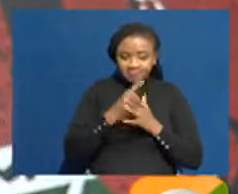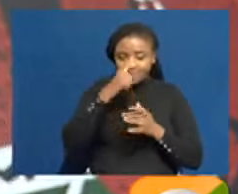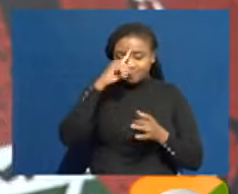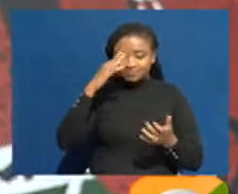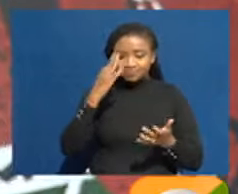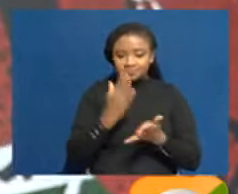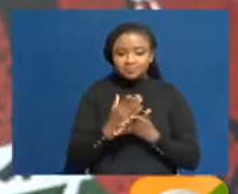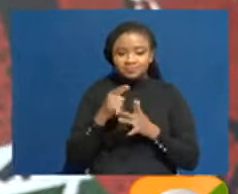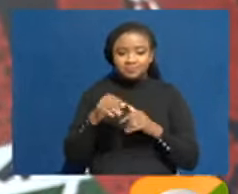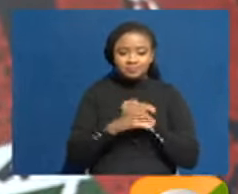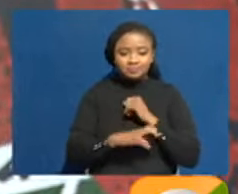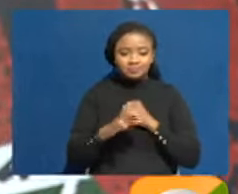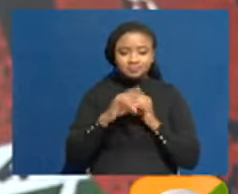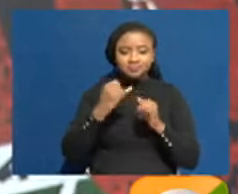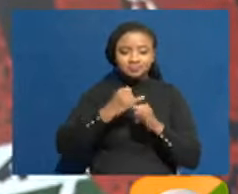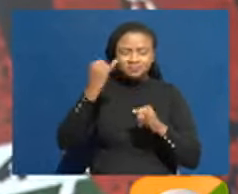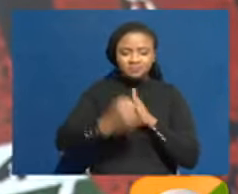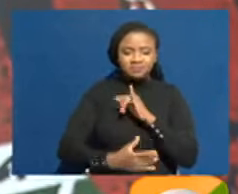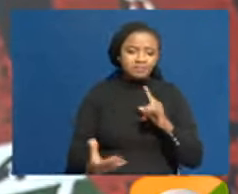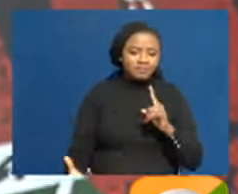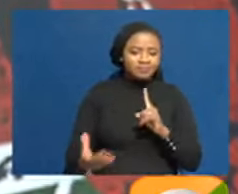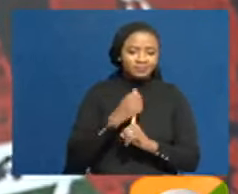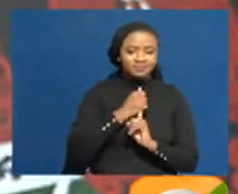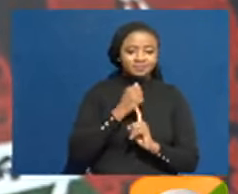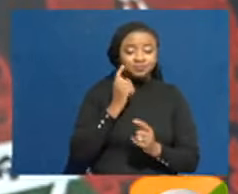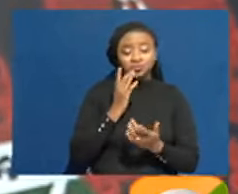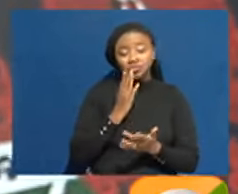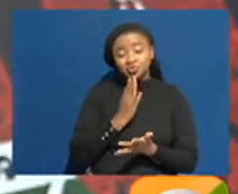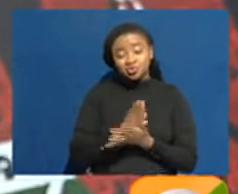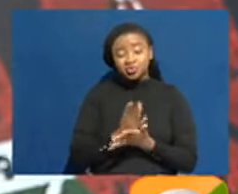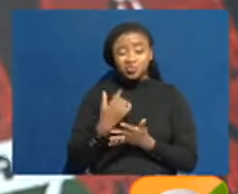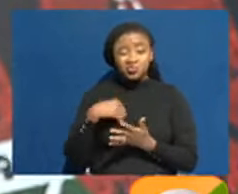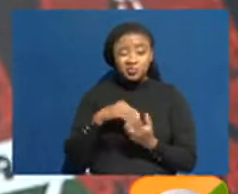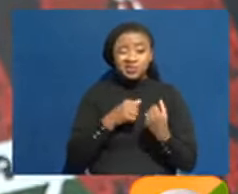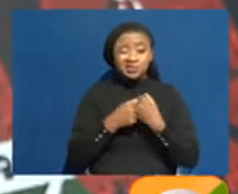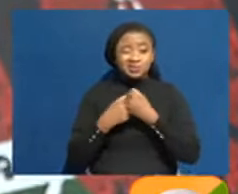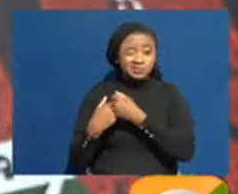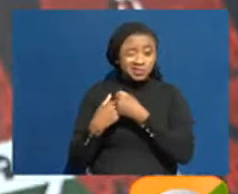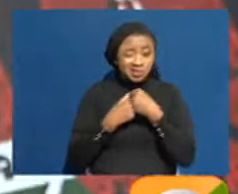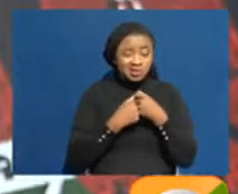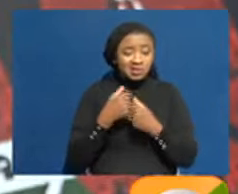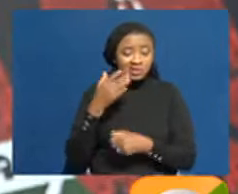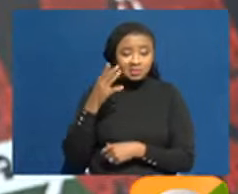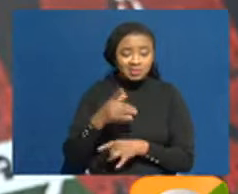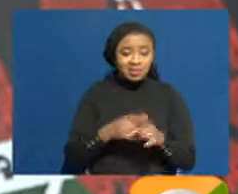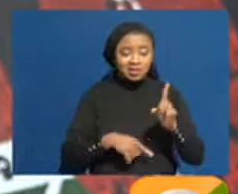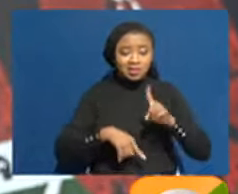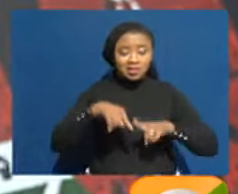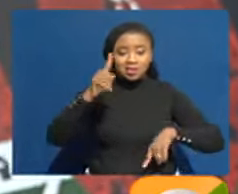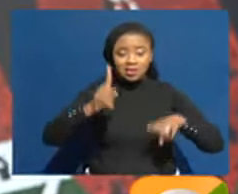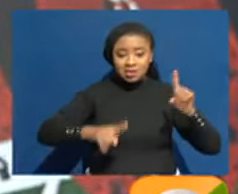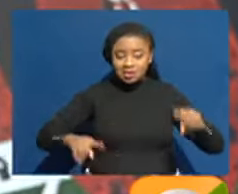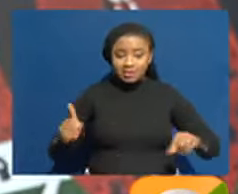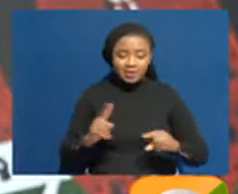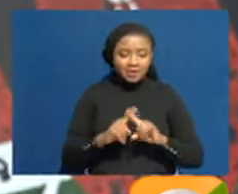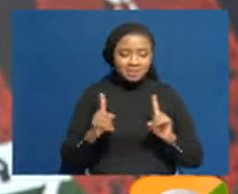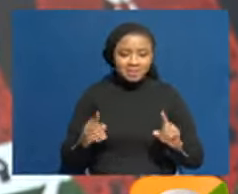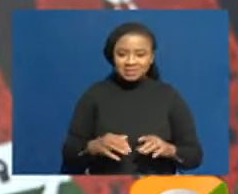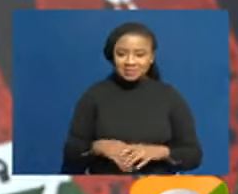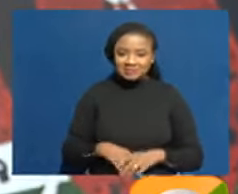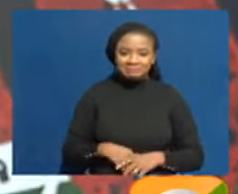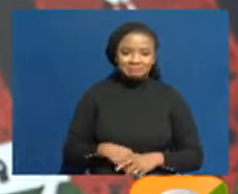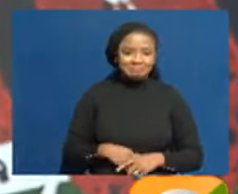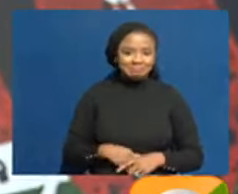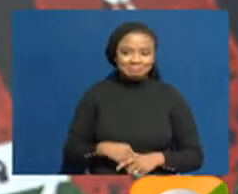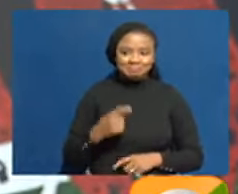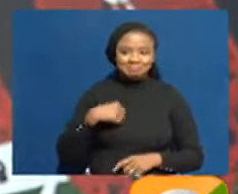I'm a very proud man myself. Of course, we have had challenges, we have ups and downs, but we have done something not possible in